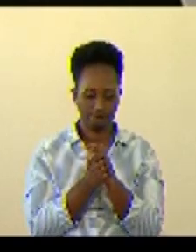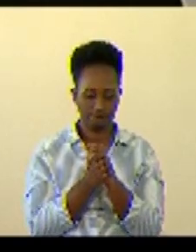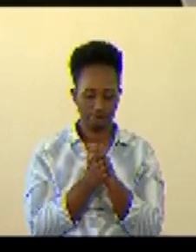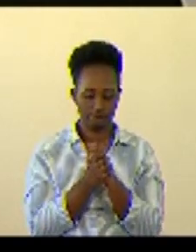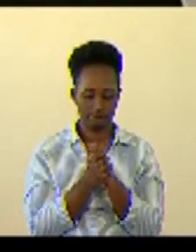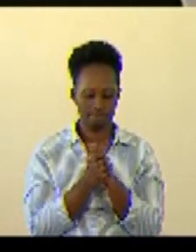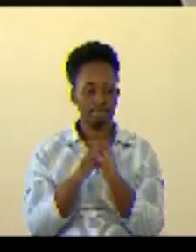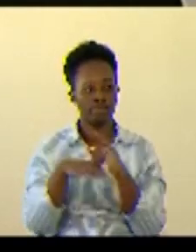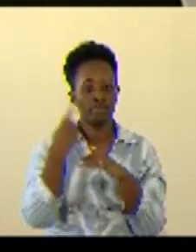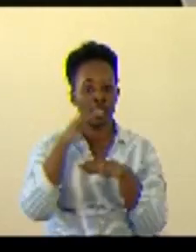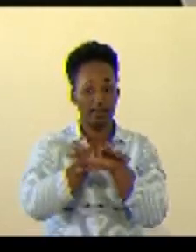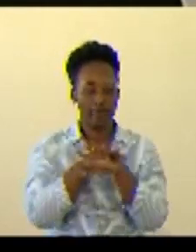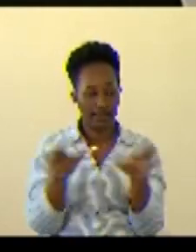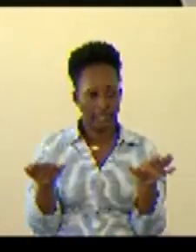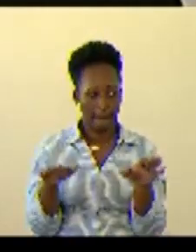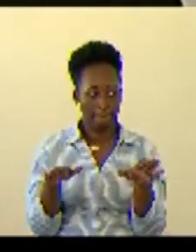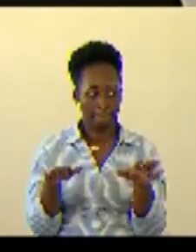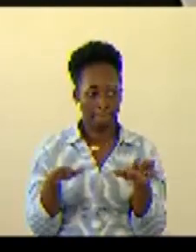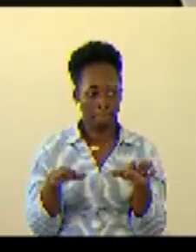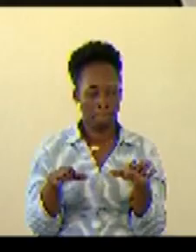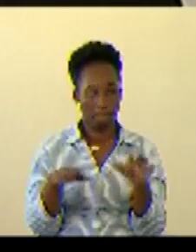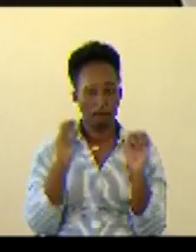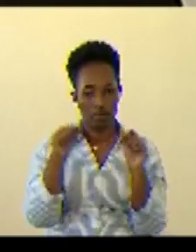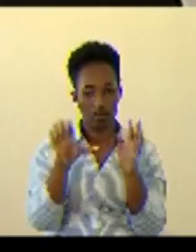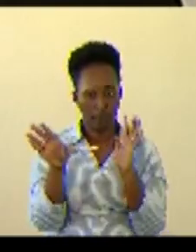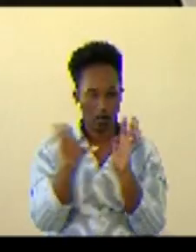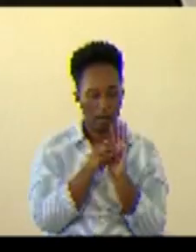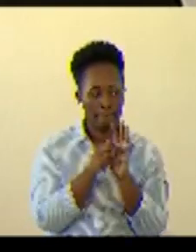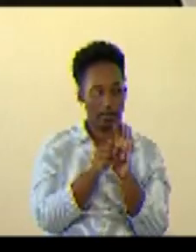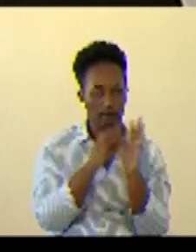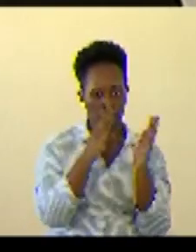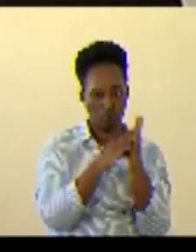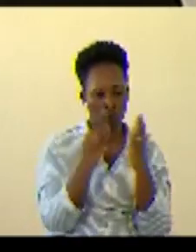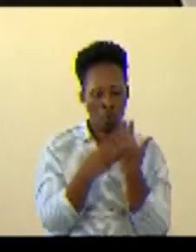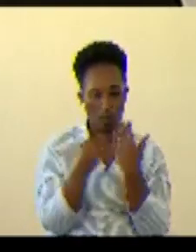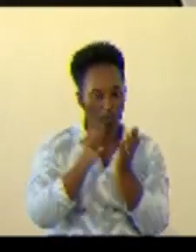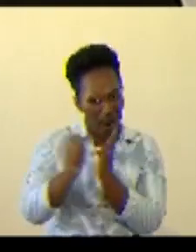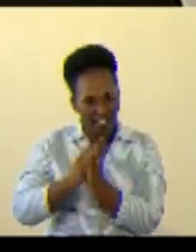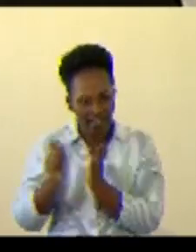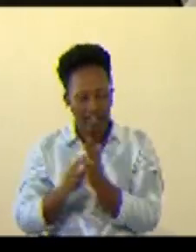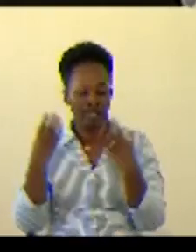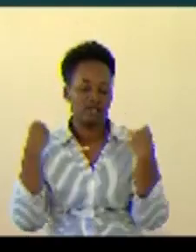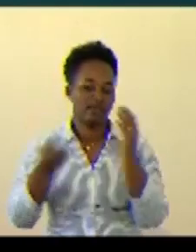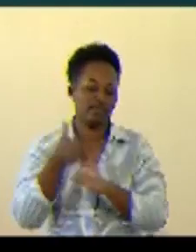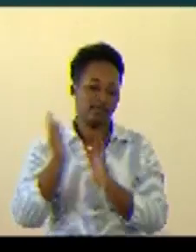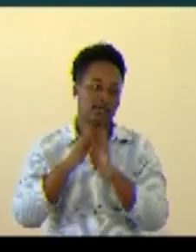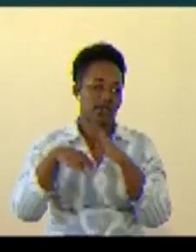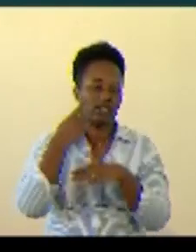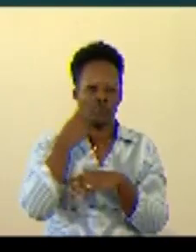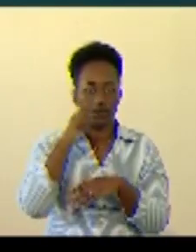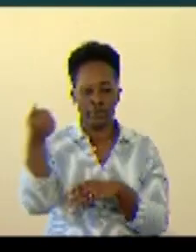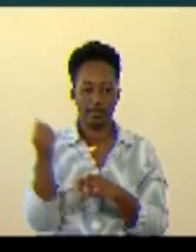and when it's done, or if you can copy the exercise very quickly, then we go to the next slide.